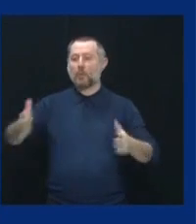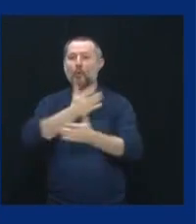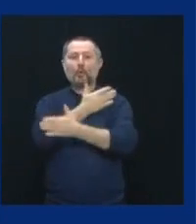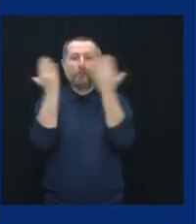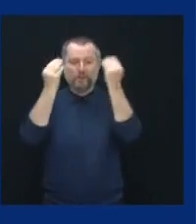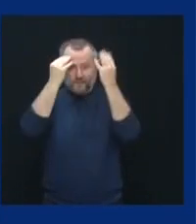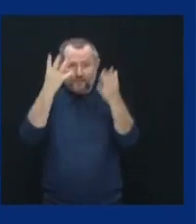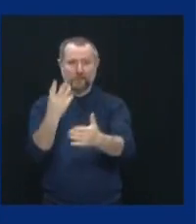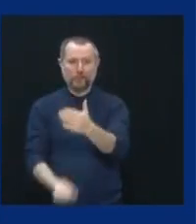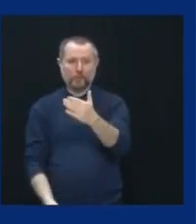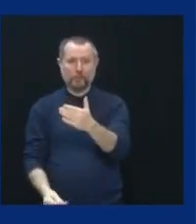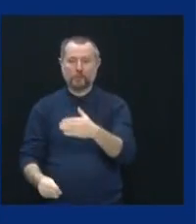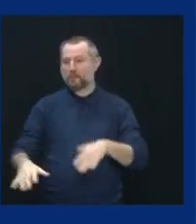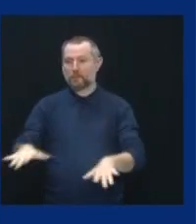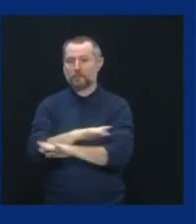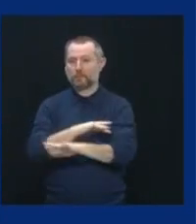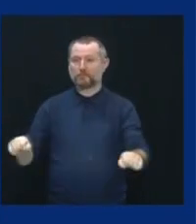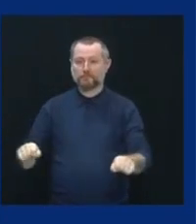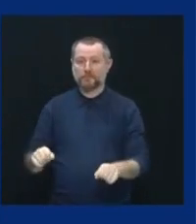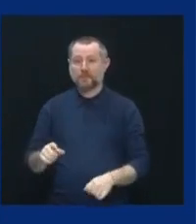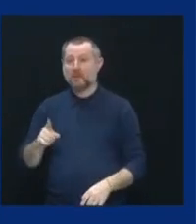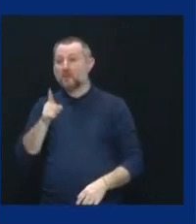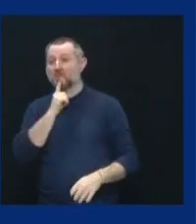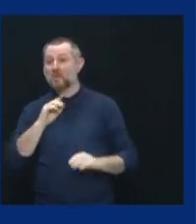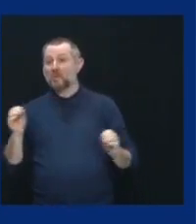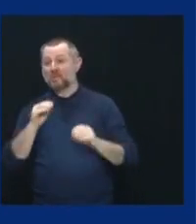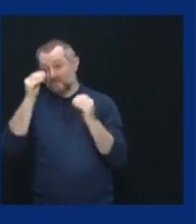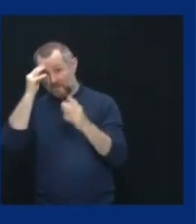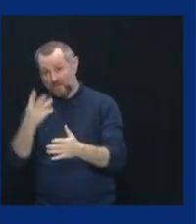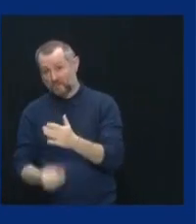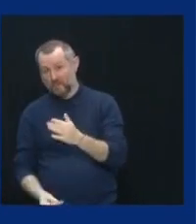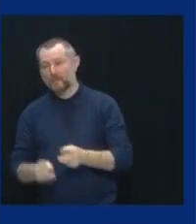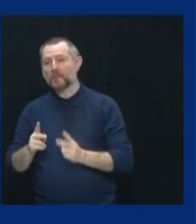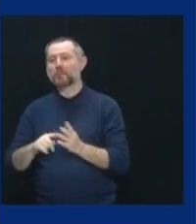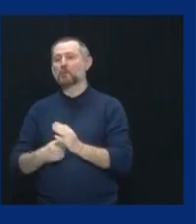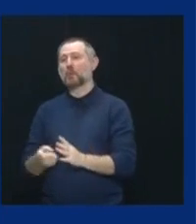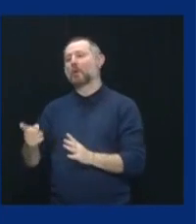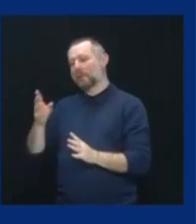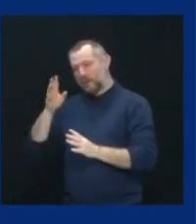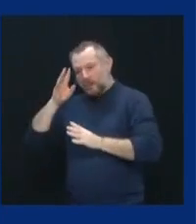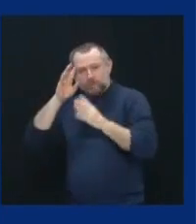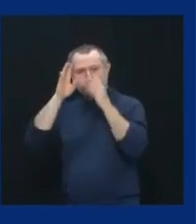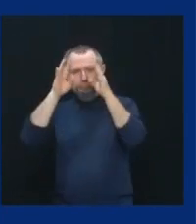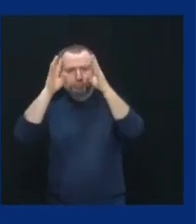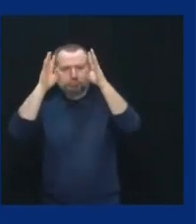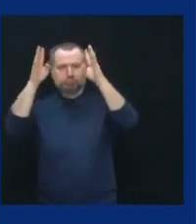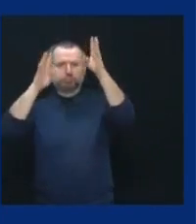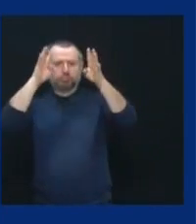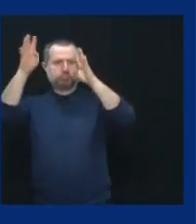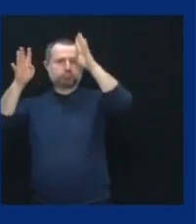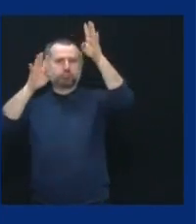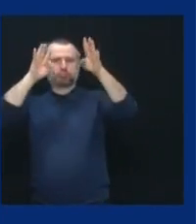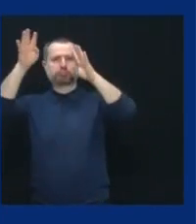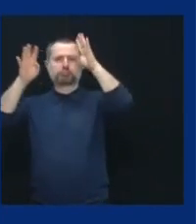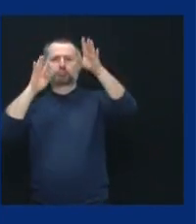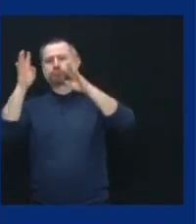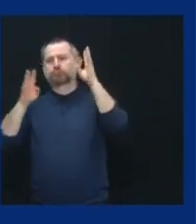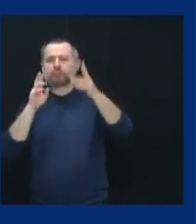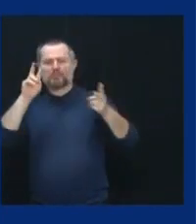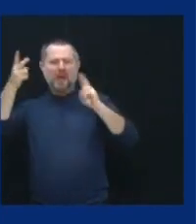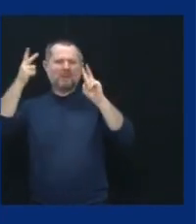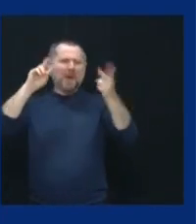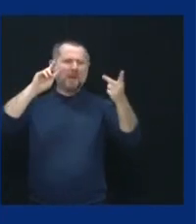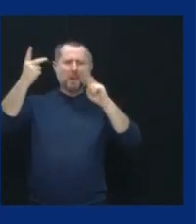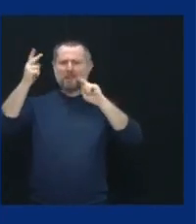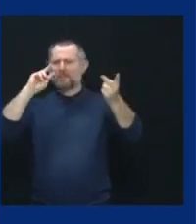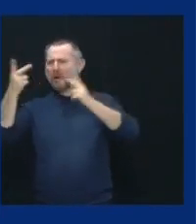about. And then once you create a void, people spread disinformation, this conspiracy theory,